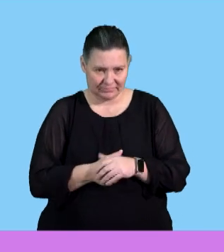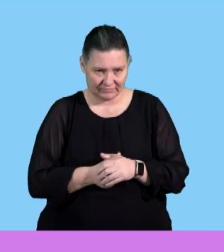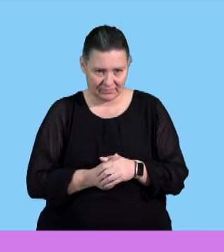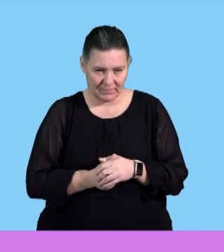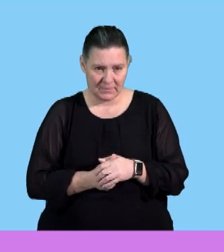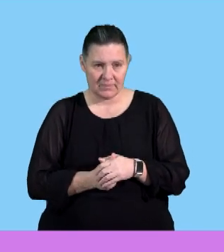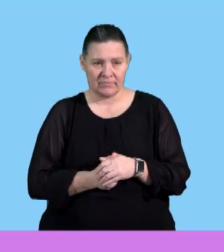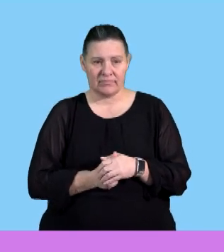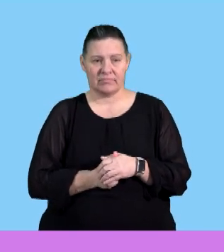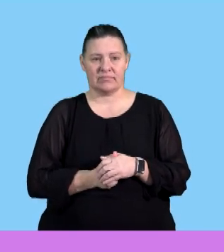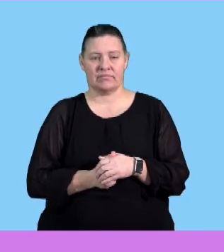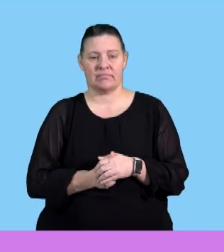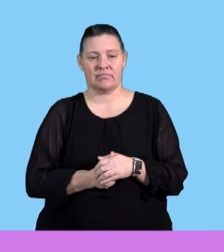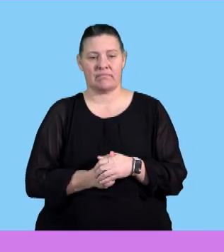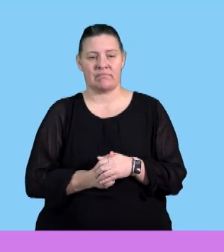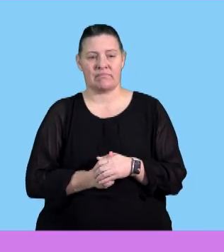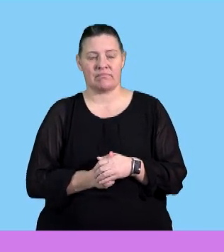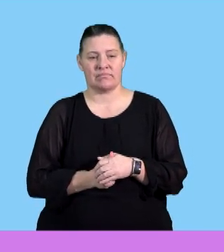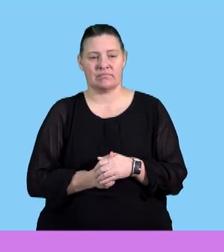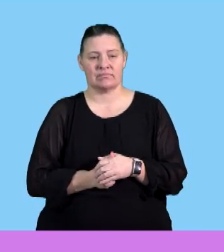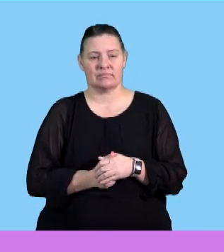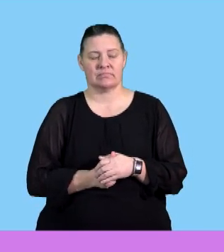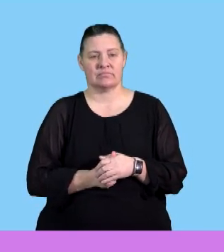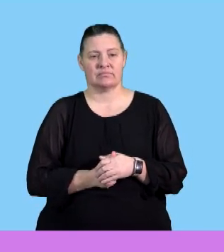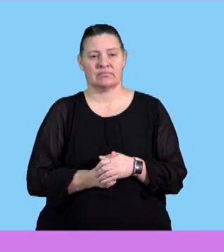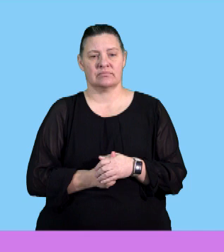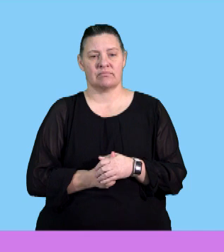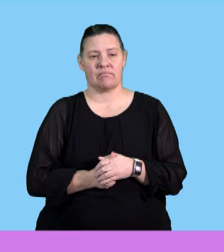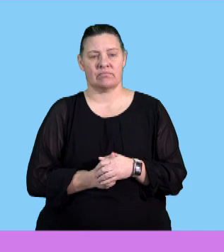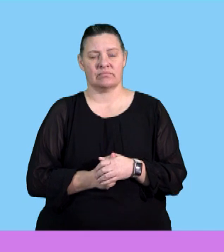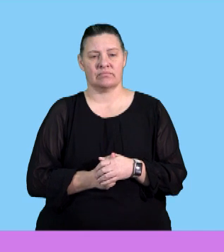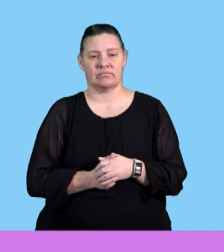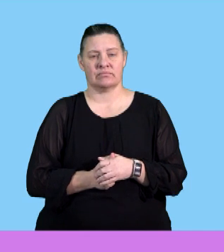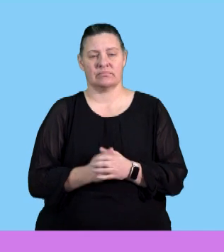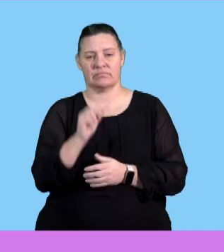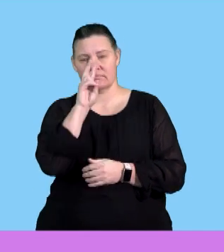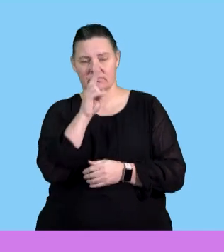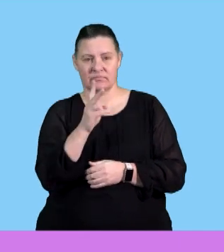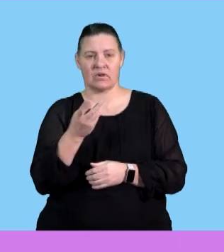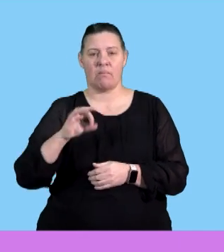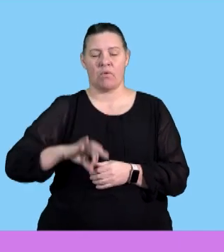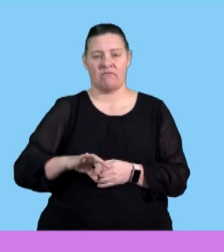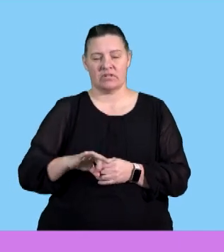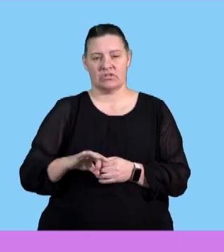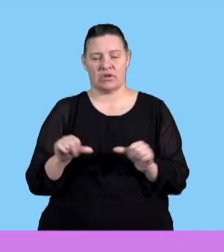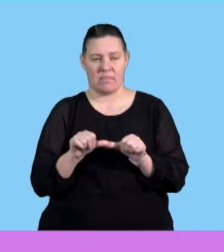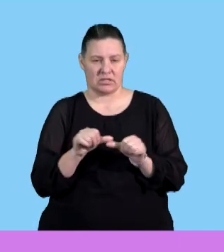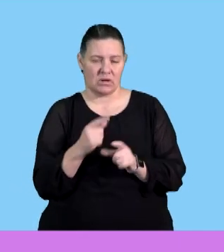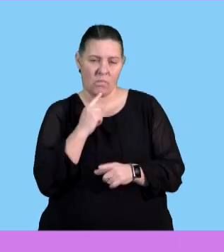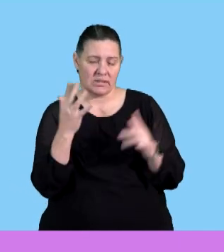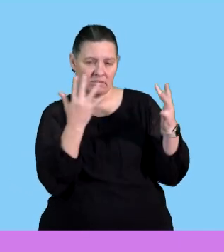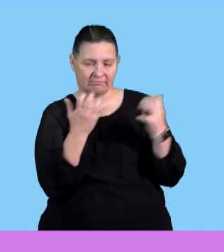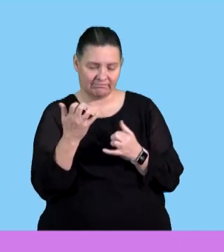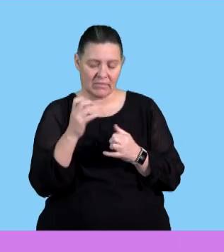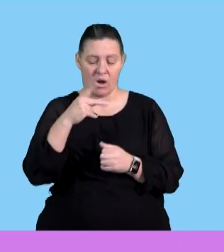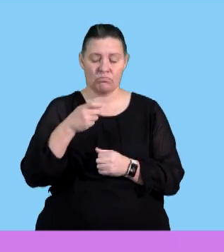on her paper bags. So let's look at her profit margin. When